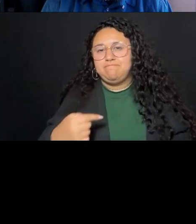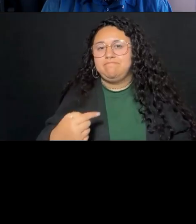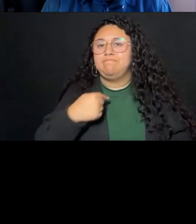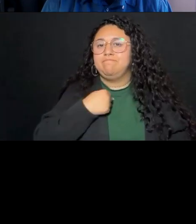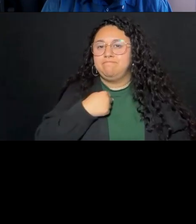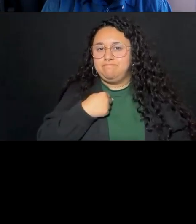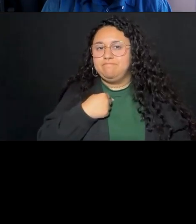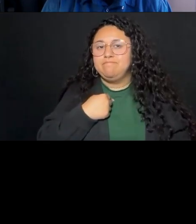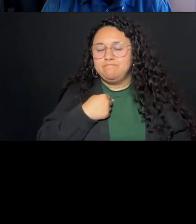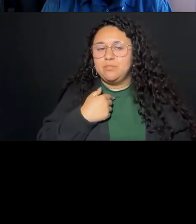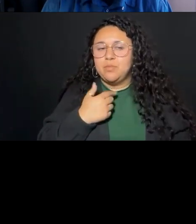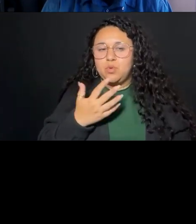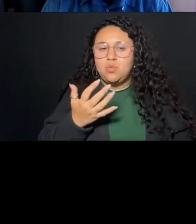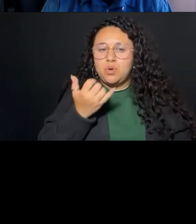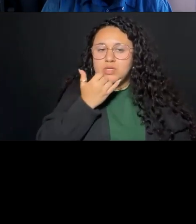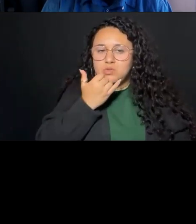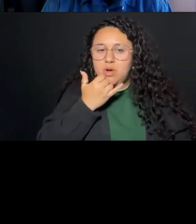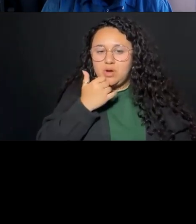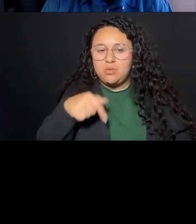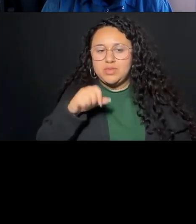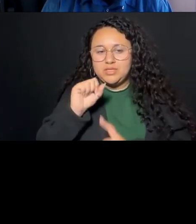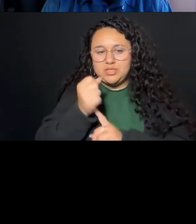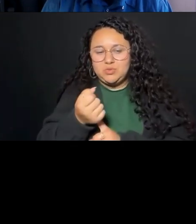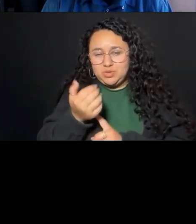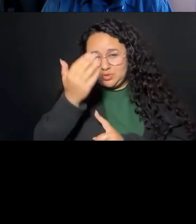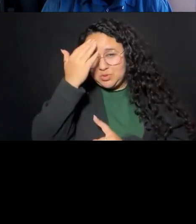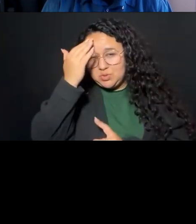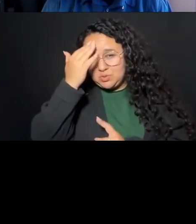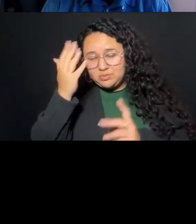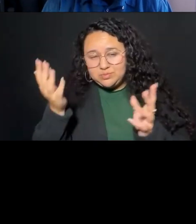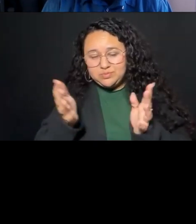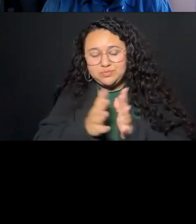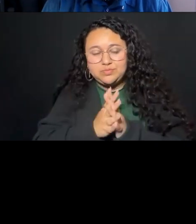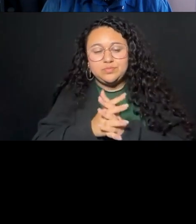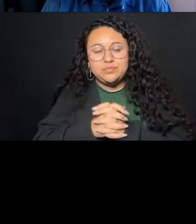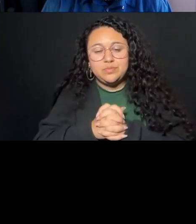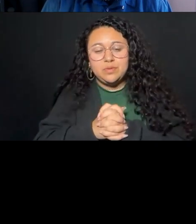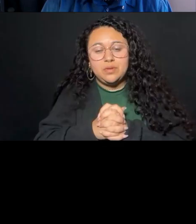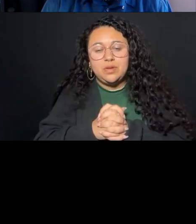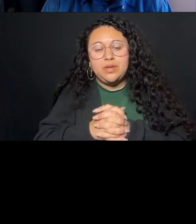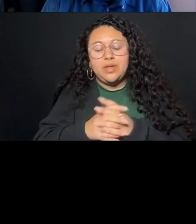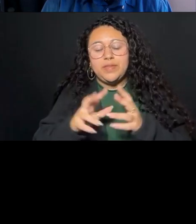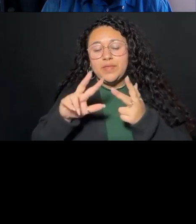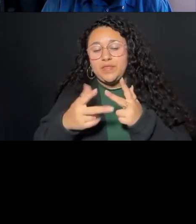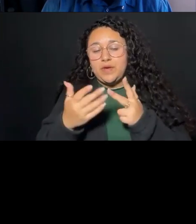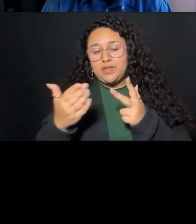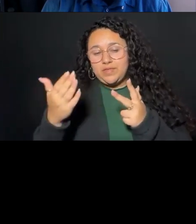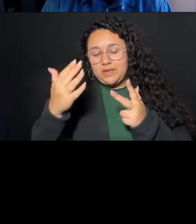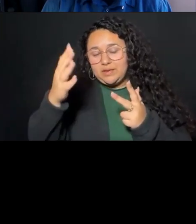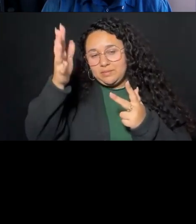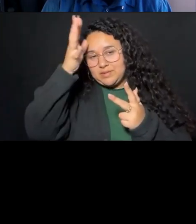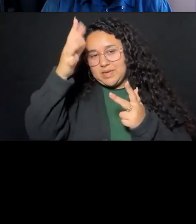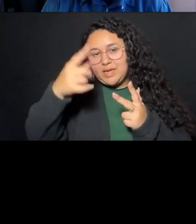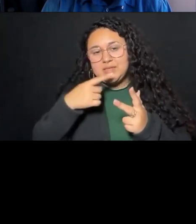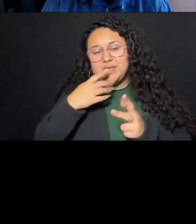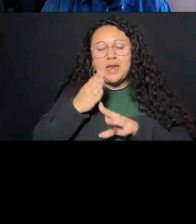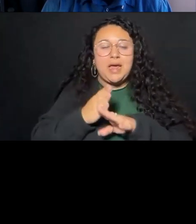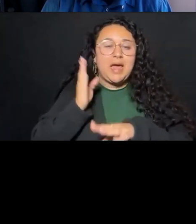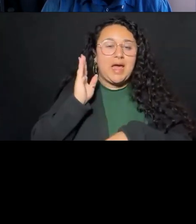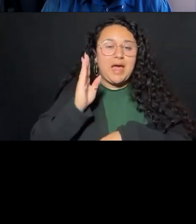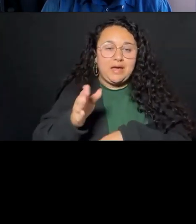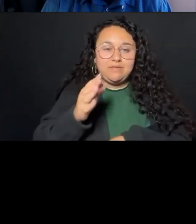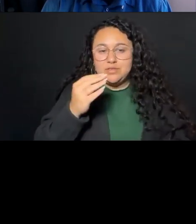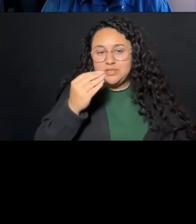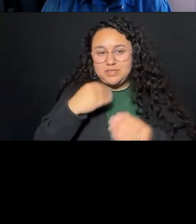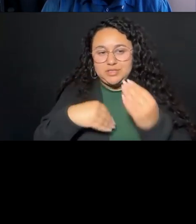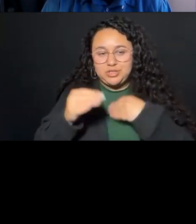the thing that's wrong, you know? Um, and then the third thing he said, which is like after dinner, I'm pretty